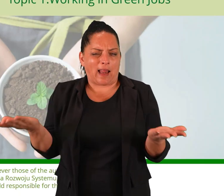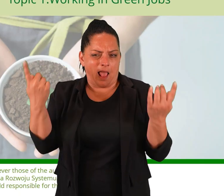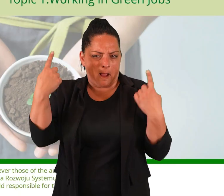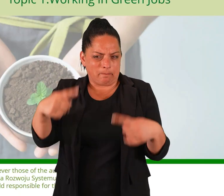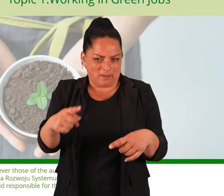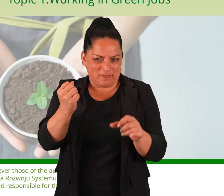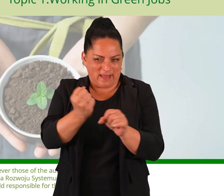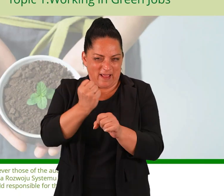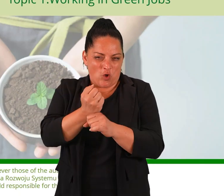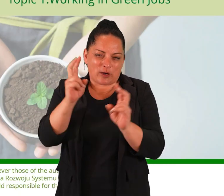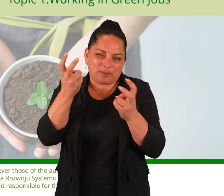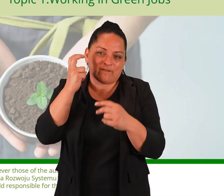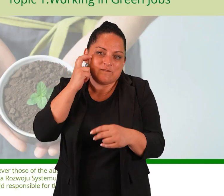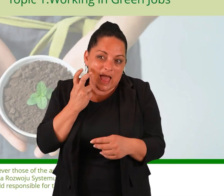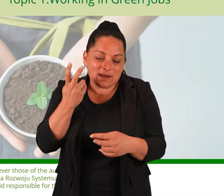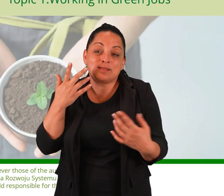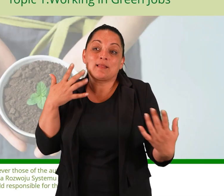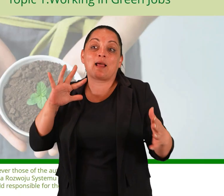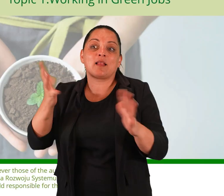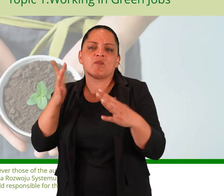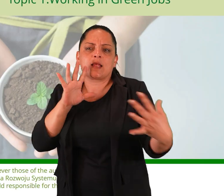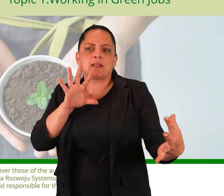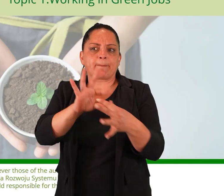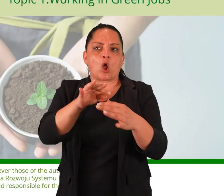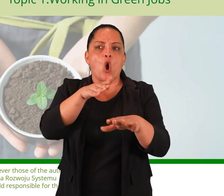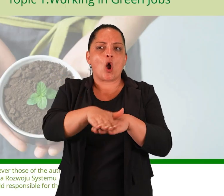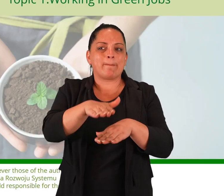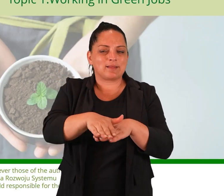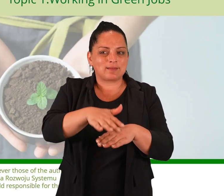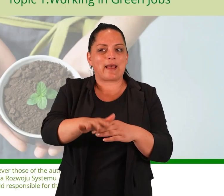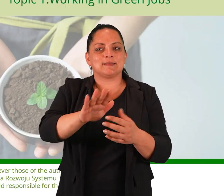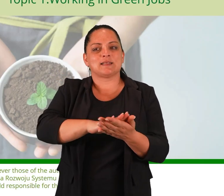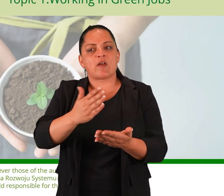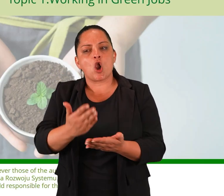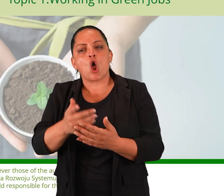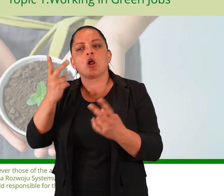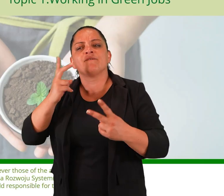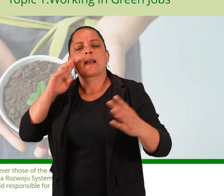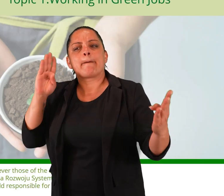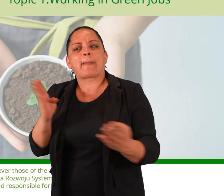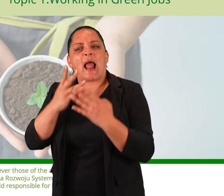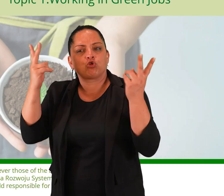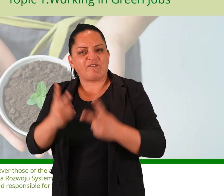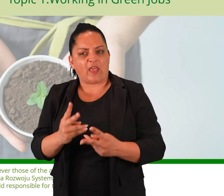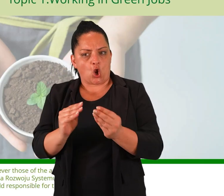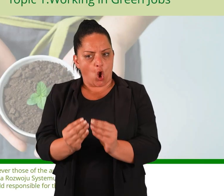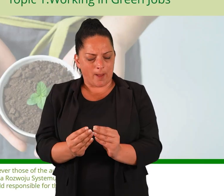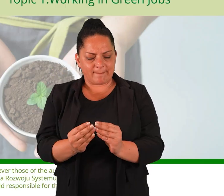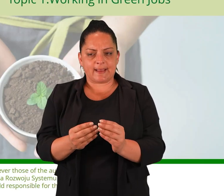of how green jobs connect skills, values, and real-world impact.